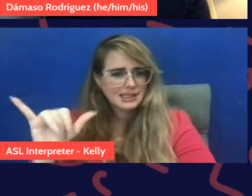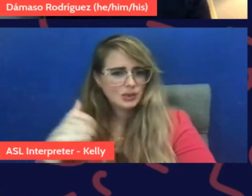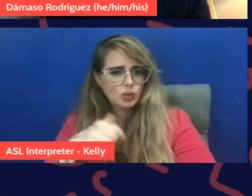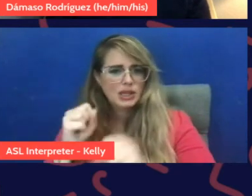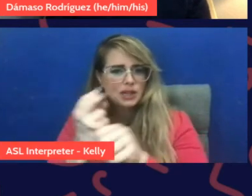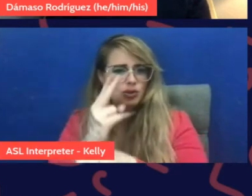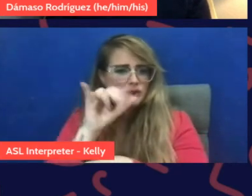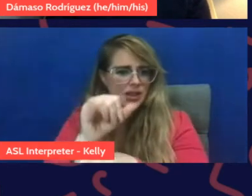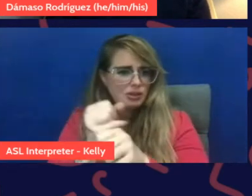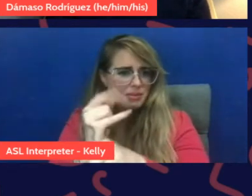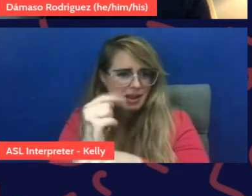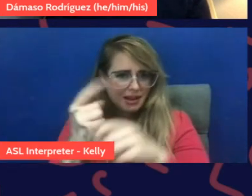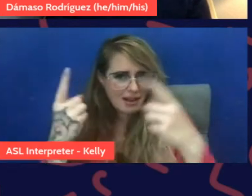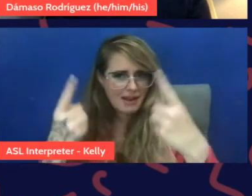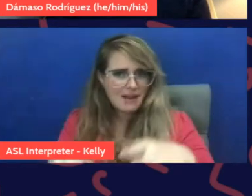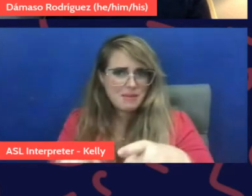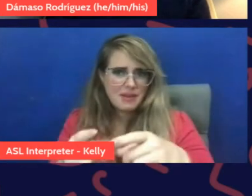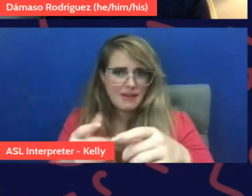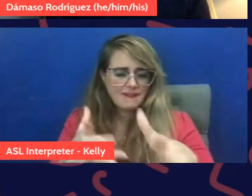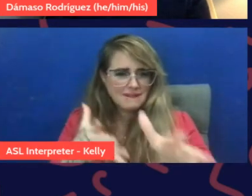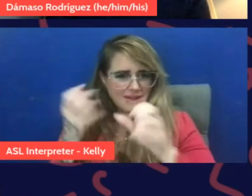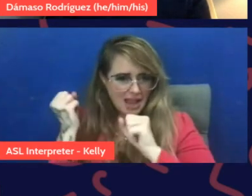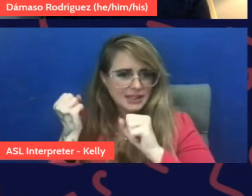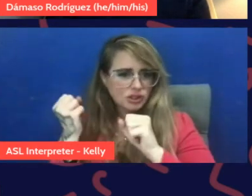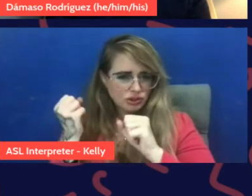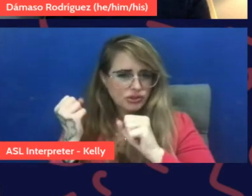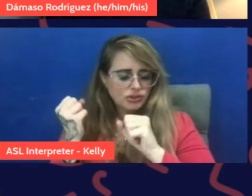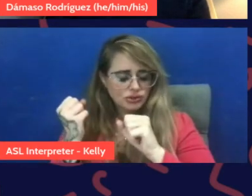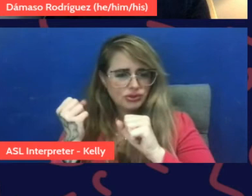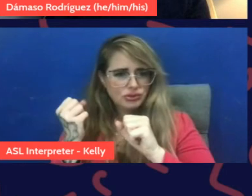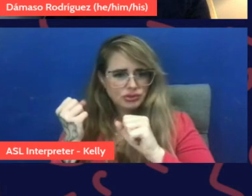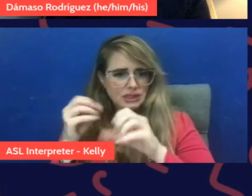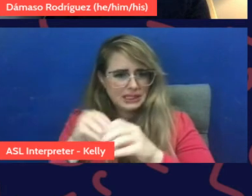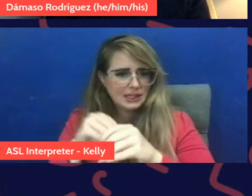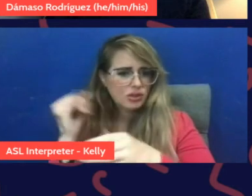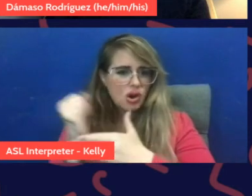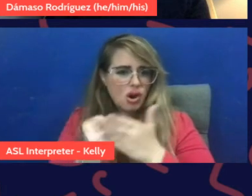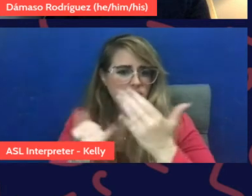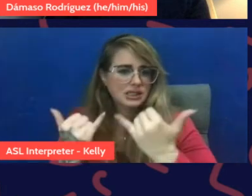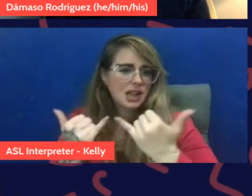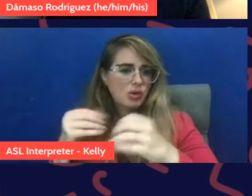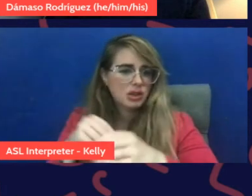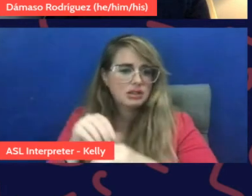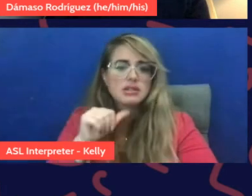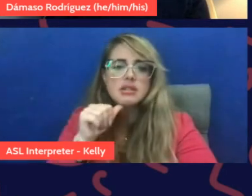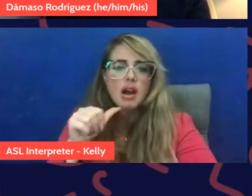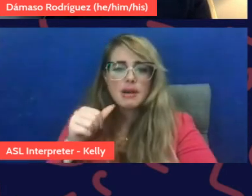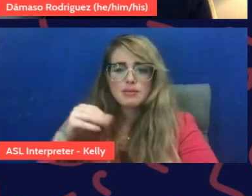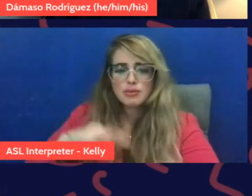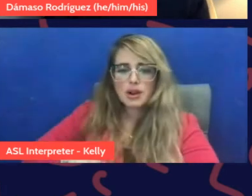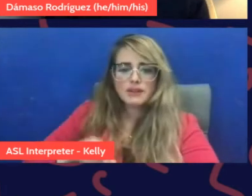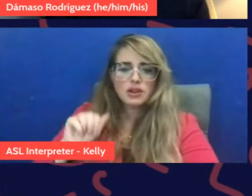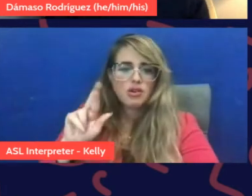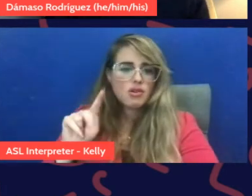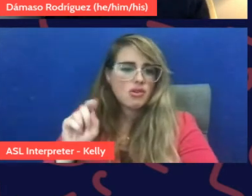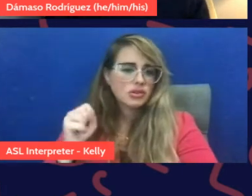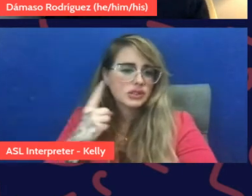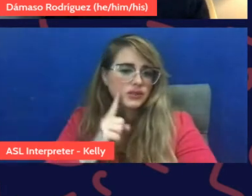happen faster perhaps in the arts right now, nonprofit arts are for sure.